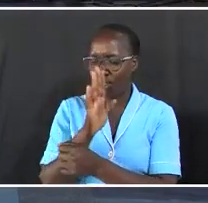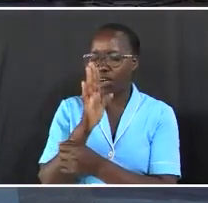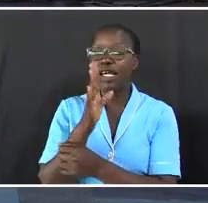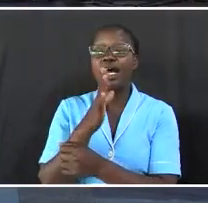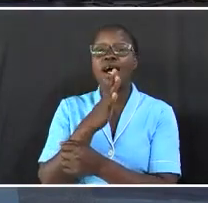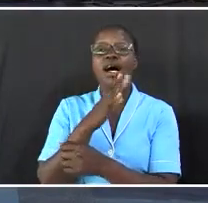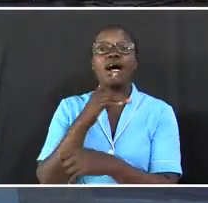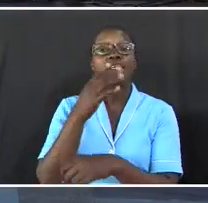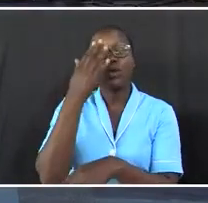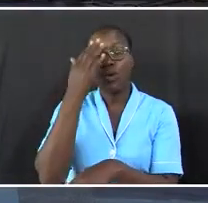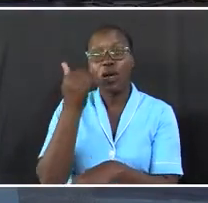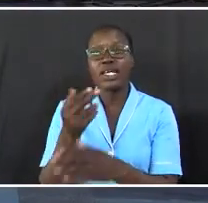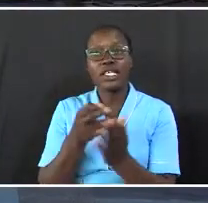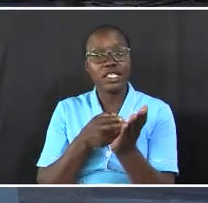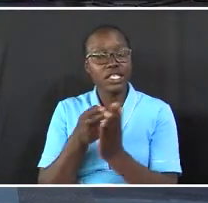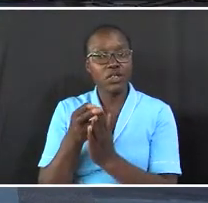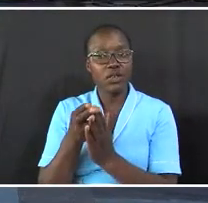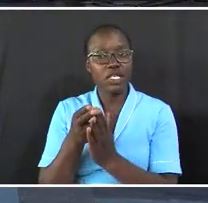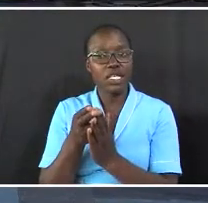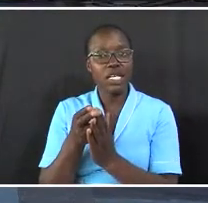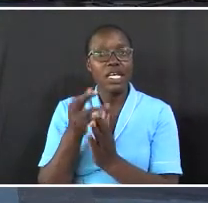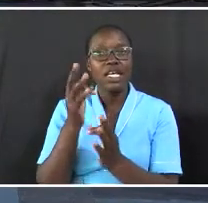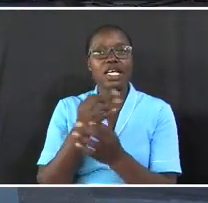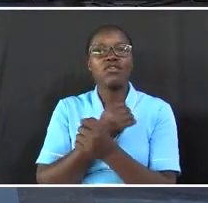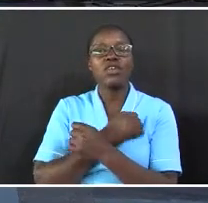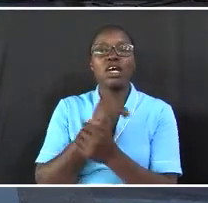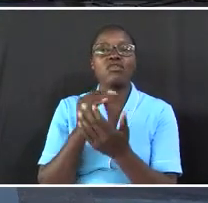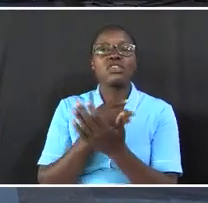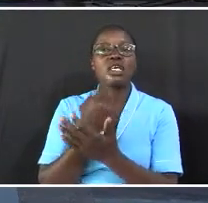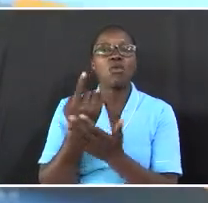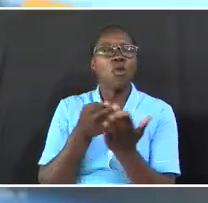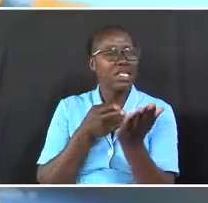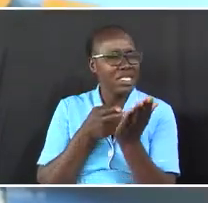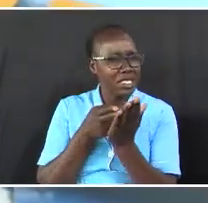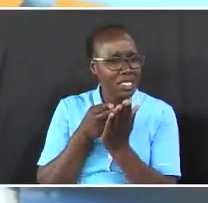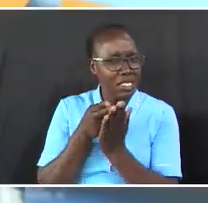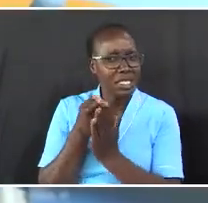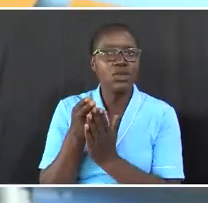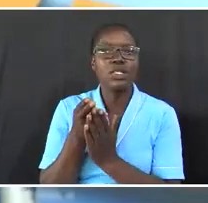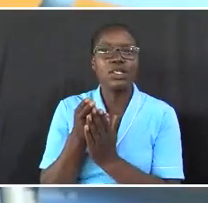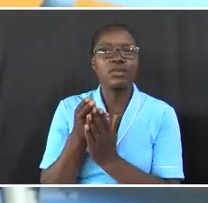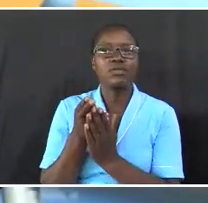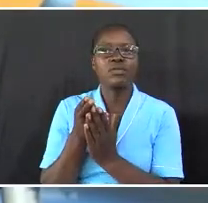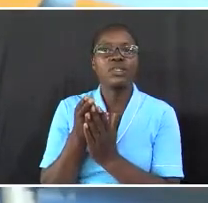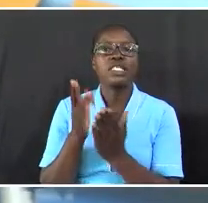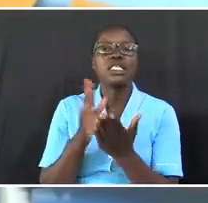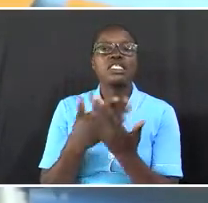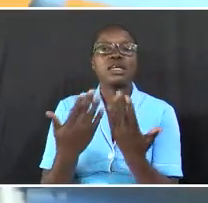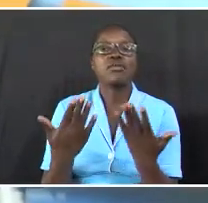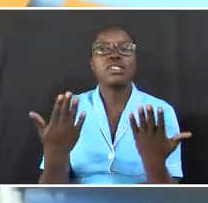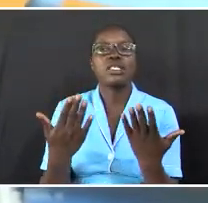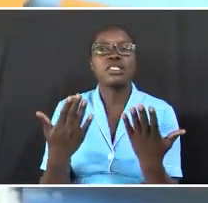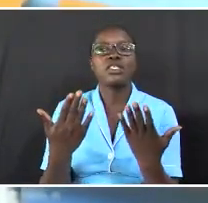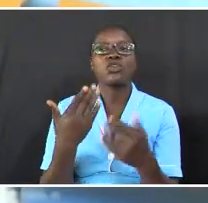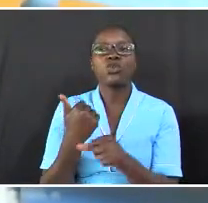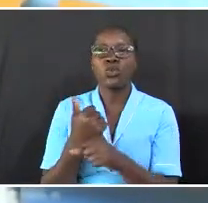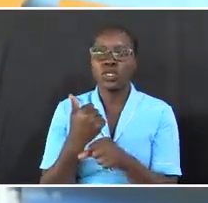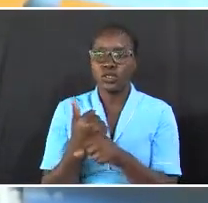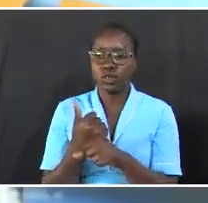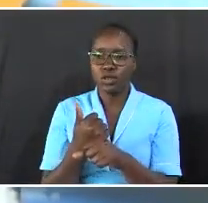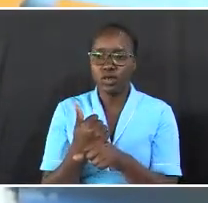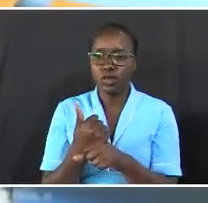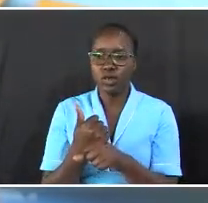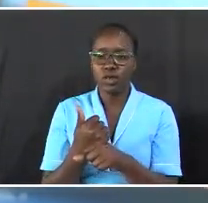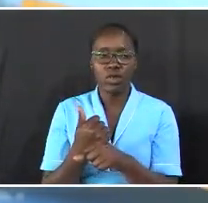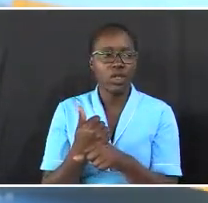And why am I saying genuine? Because if you love someone genuinely, there are some things you will do.